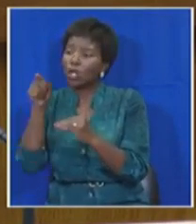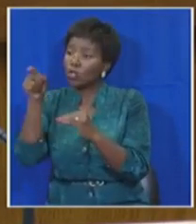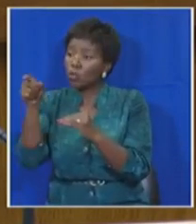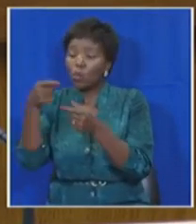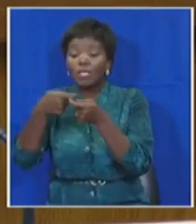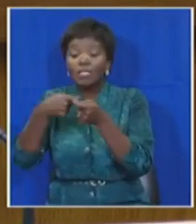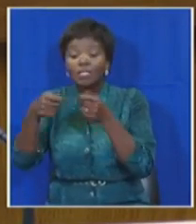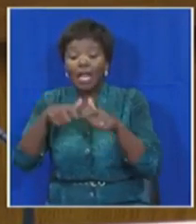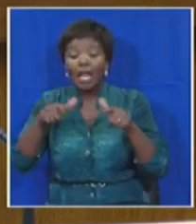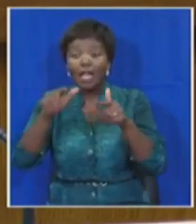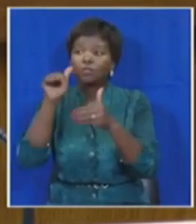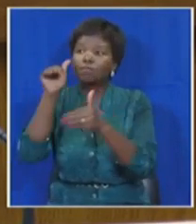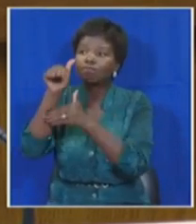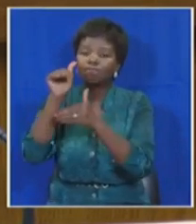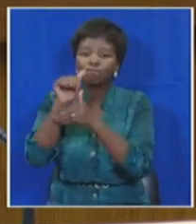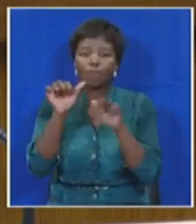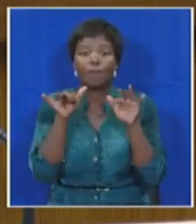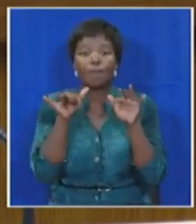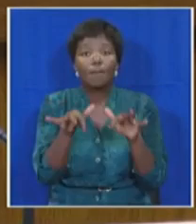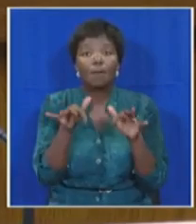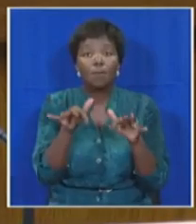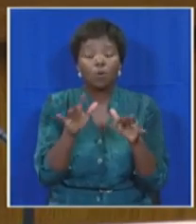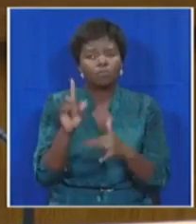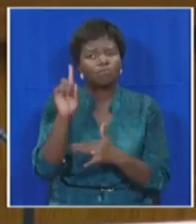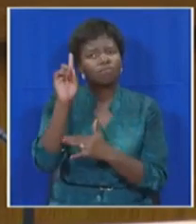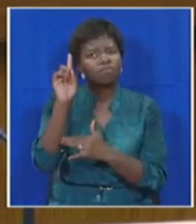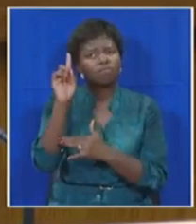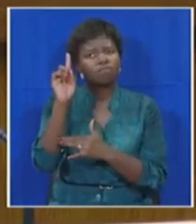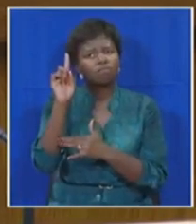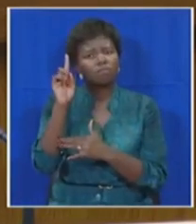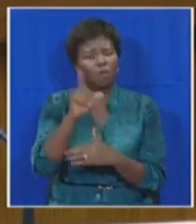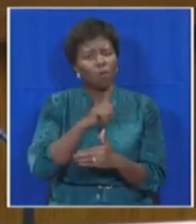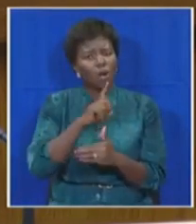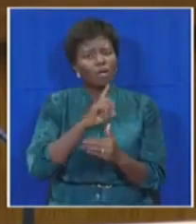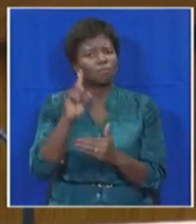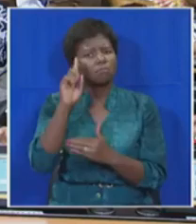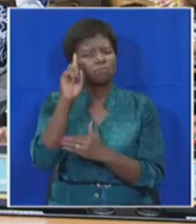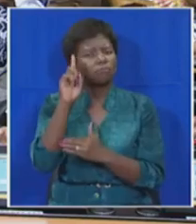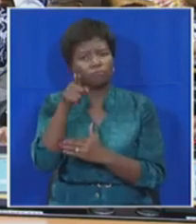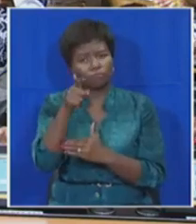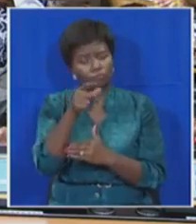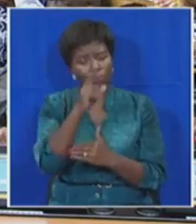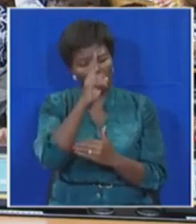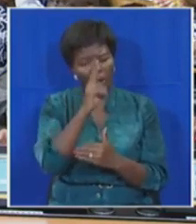to foreigners. On a point of order. Honorable Julius, take your seat.